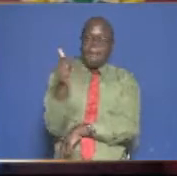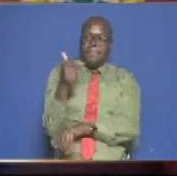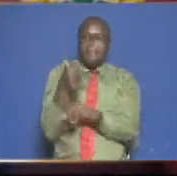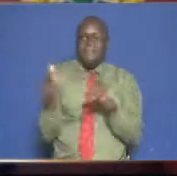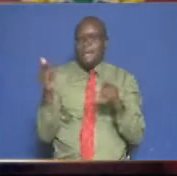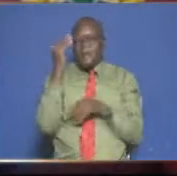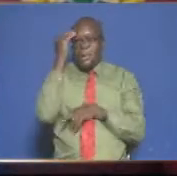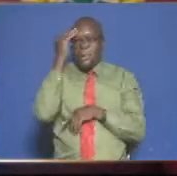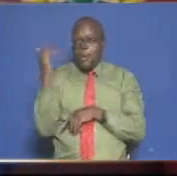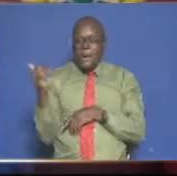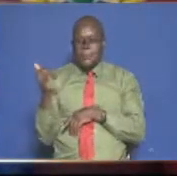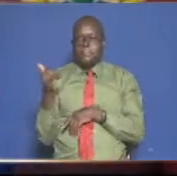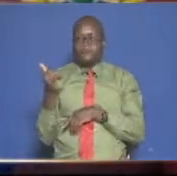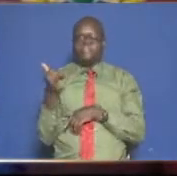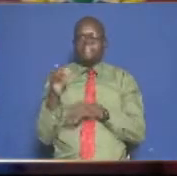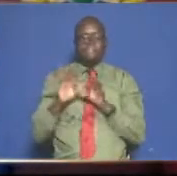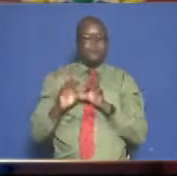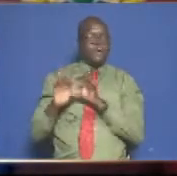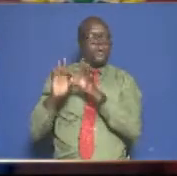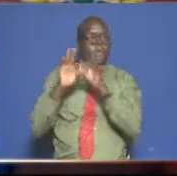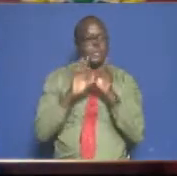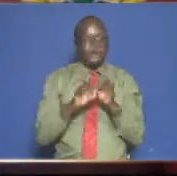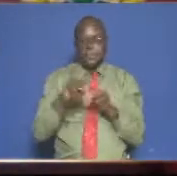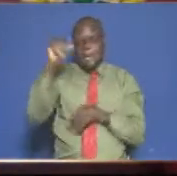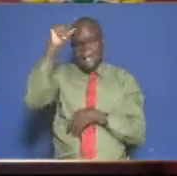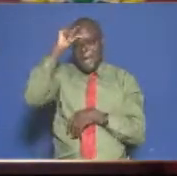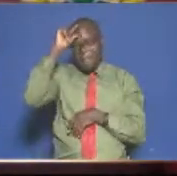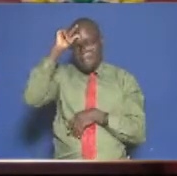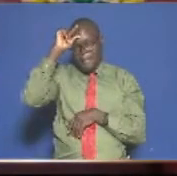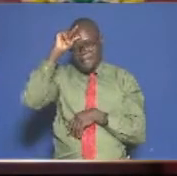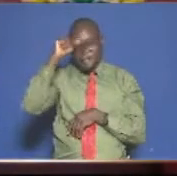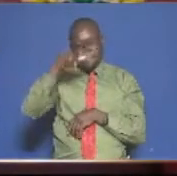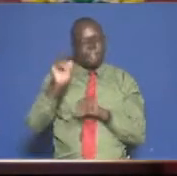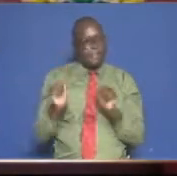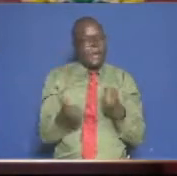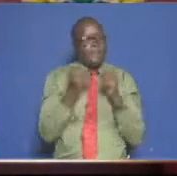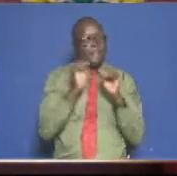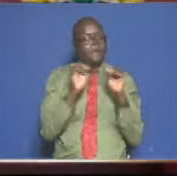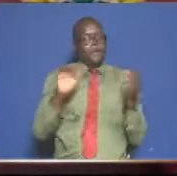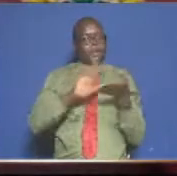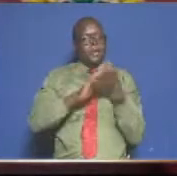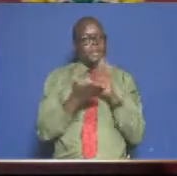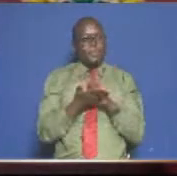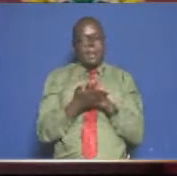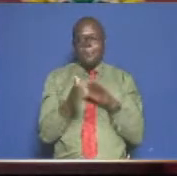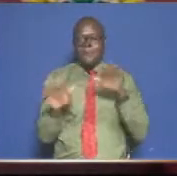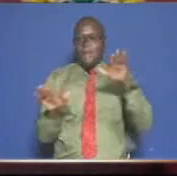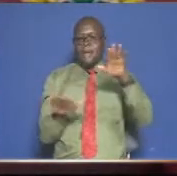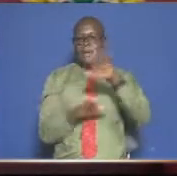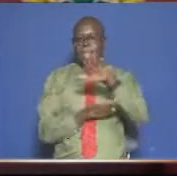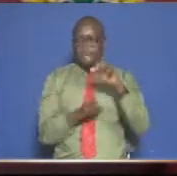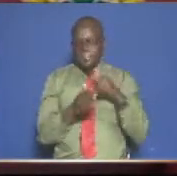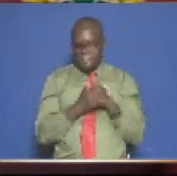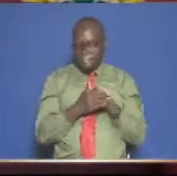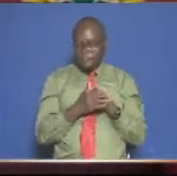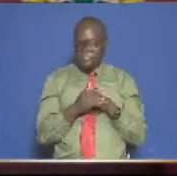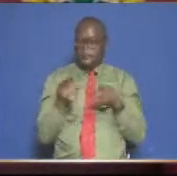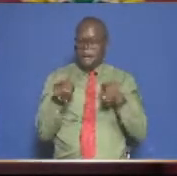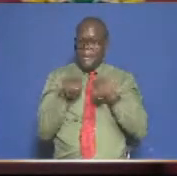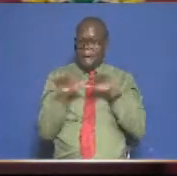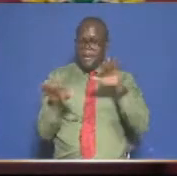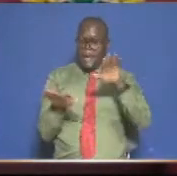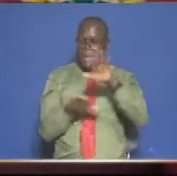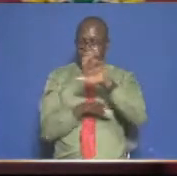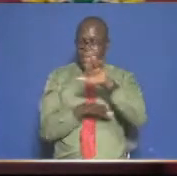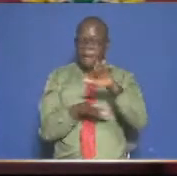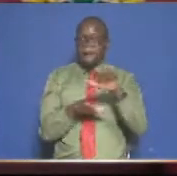because of the dynamics of coalition, it didn't happen, and he became a deputy instead. But even as a deputy, Mr.